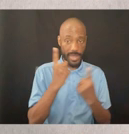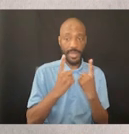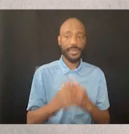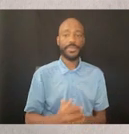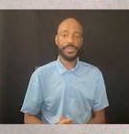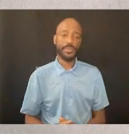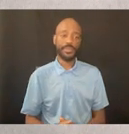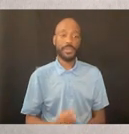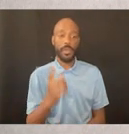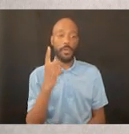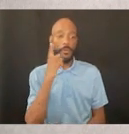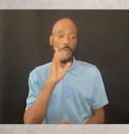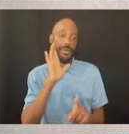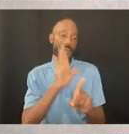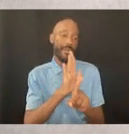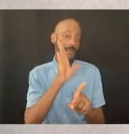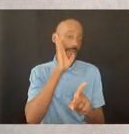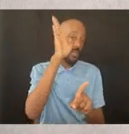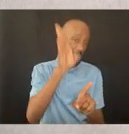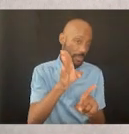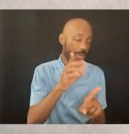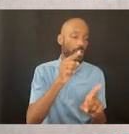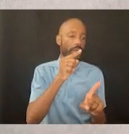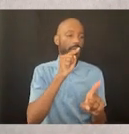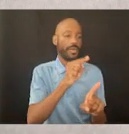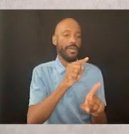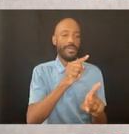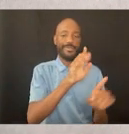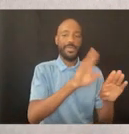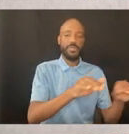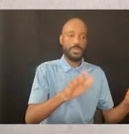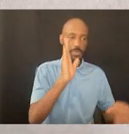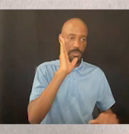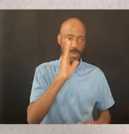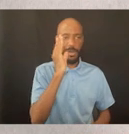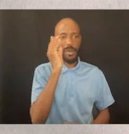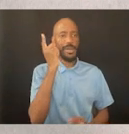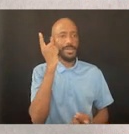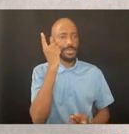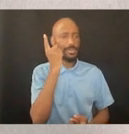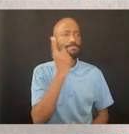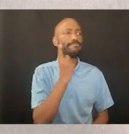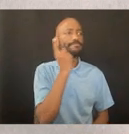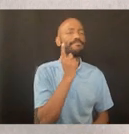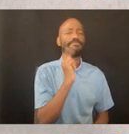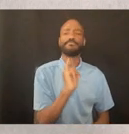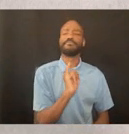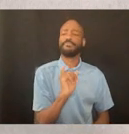for their future, in that they will consider, do I need that plastic? Do I need that